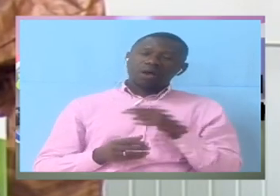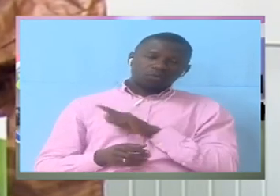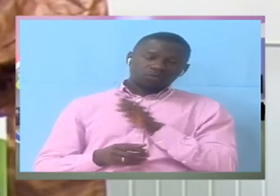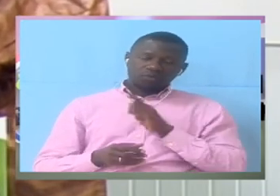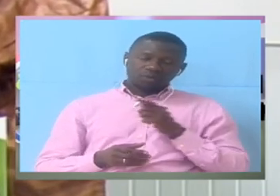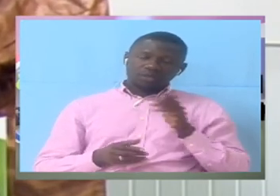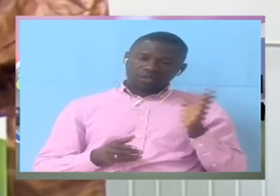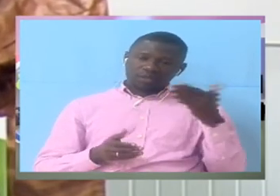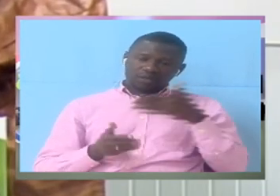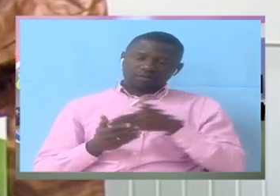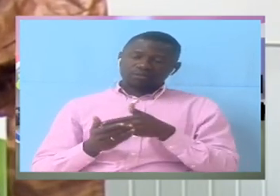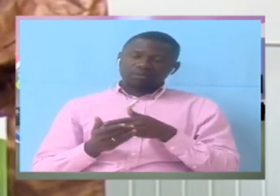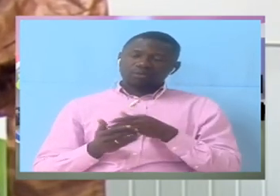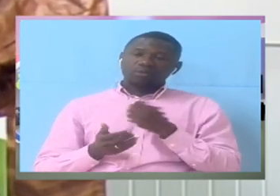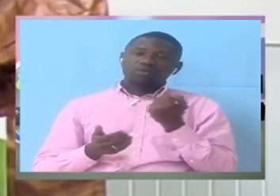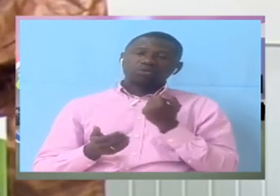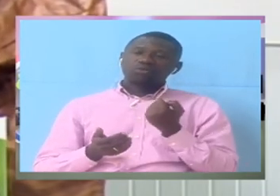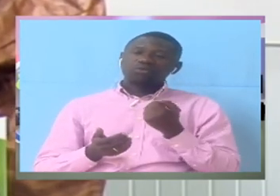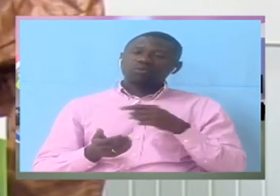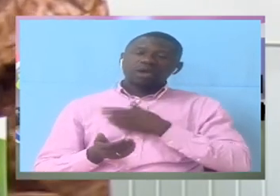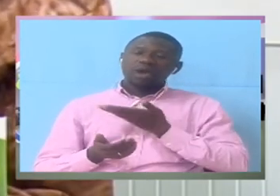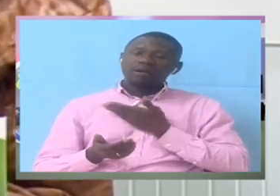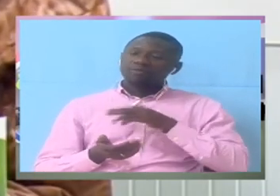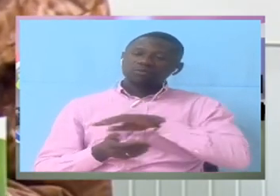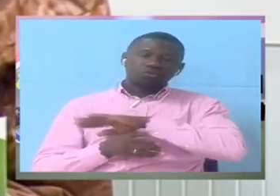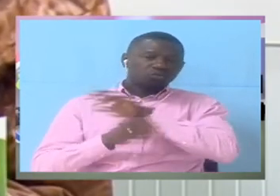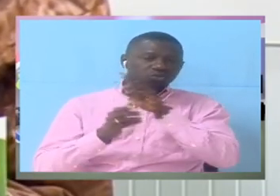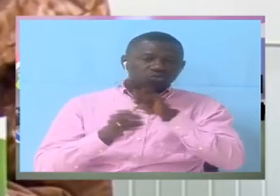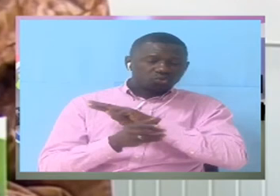came, because we had no